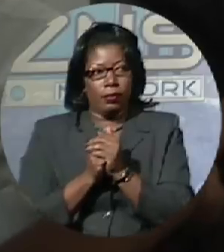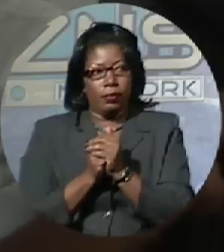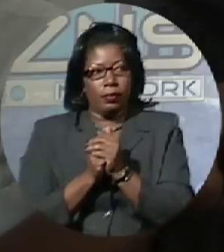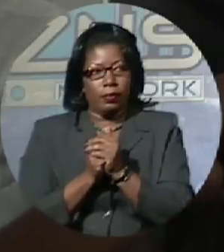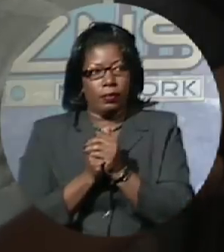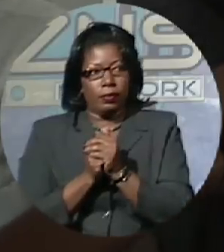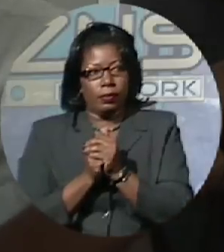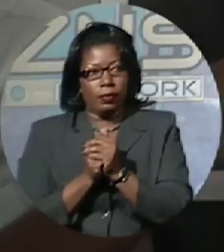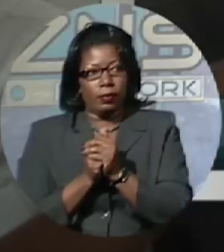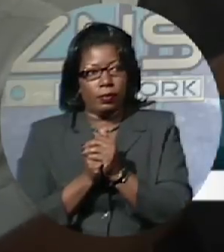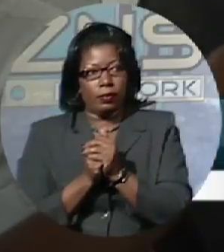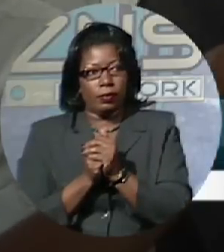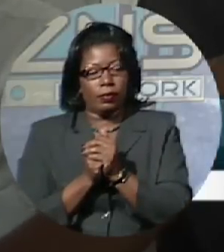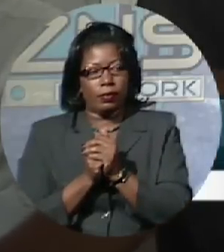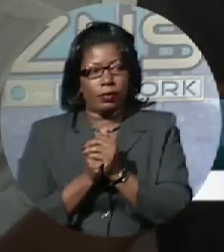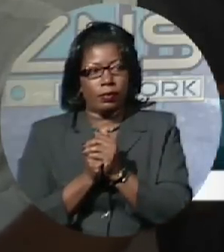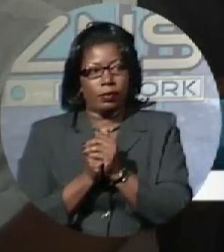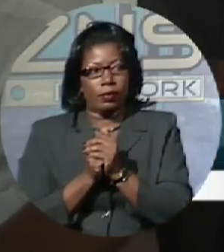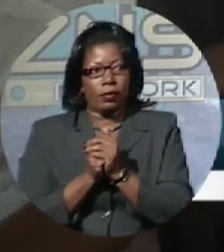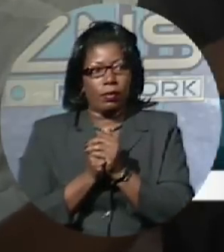Bearing in mind that